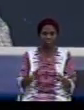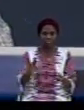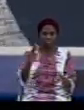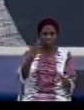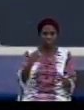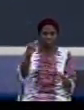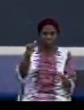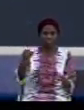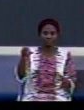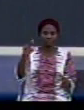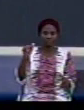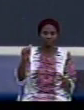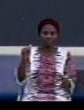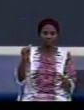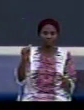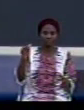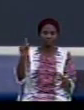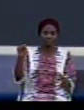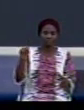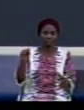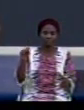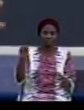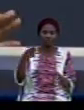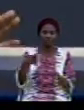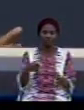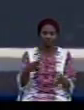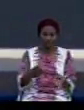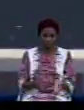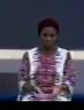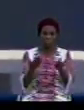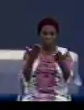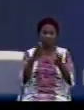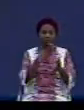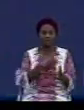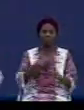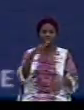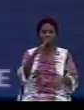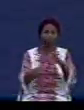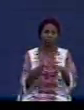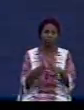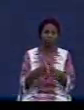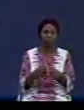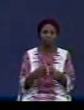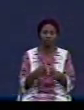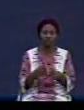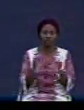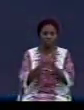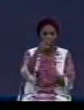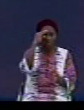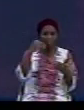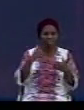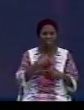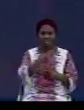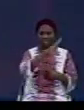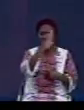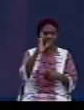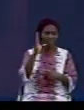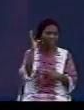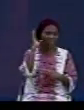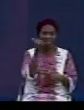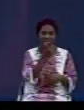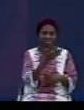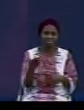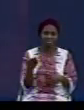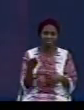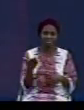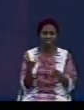Rise up and walk. That man had never heard any statement like that since